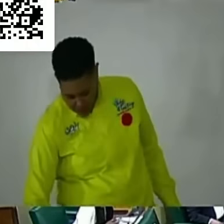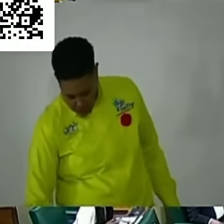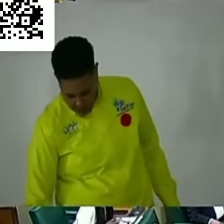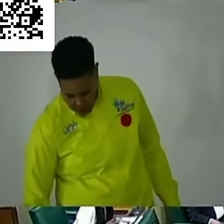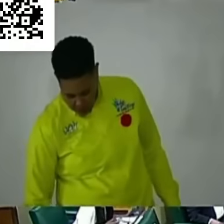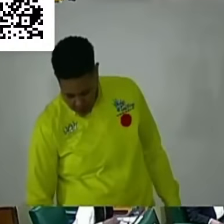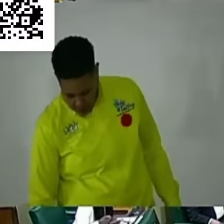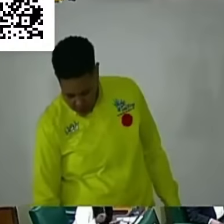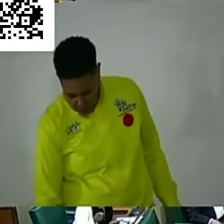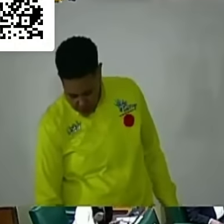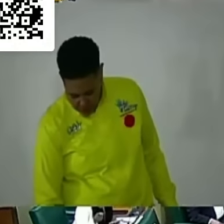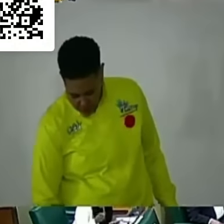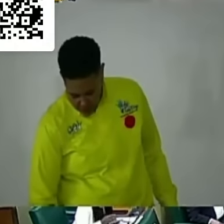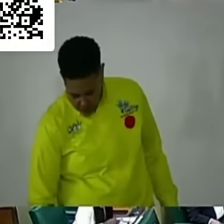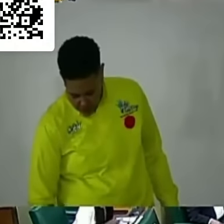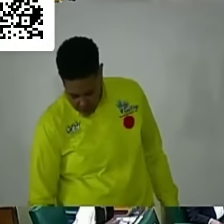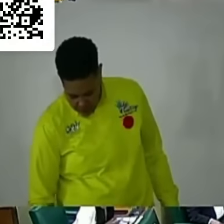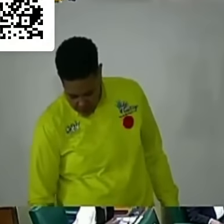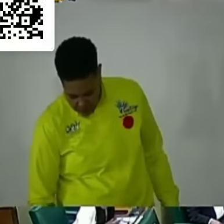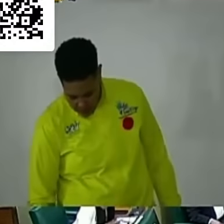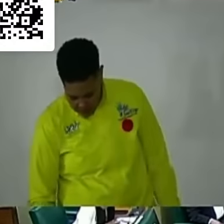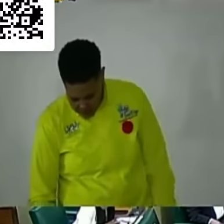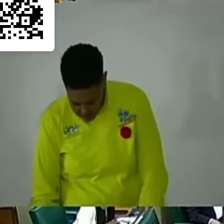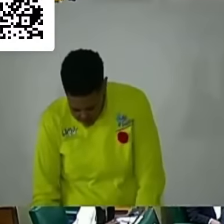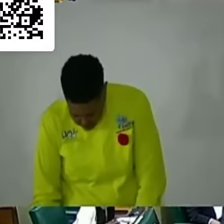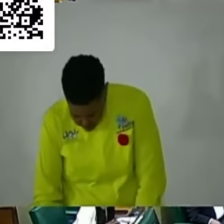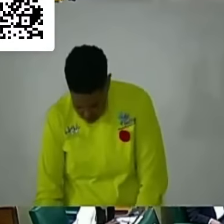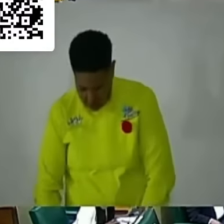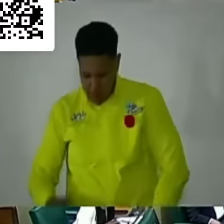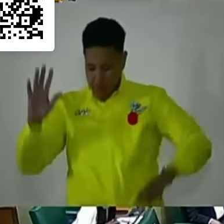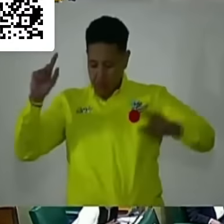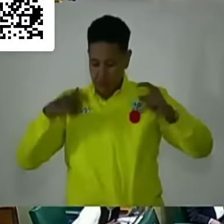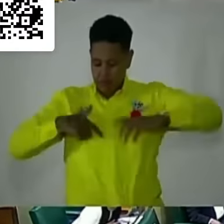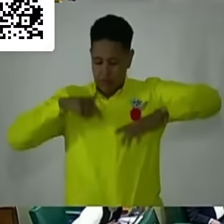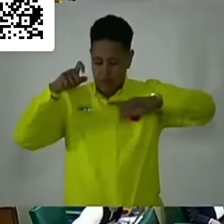Mr. Speaker, we ask for